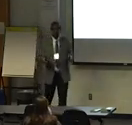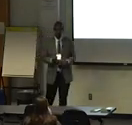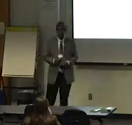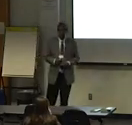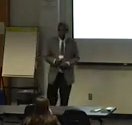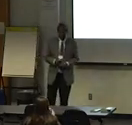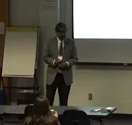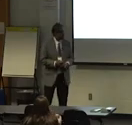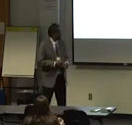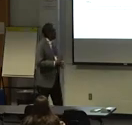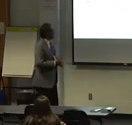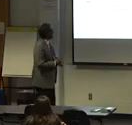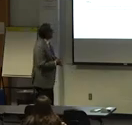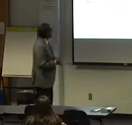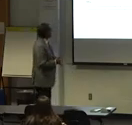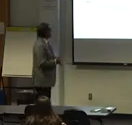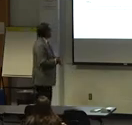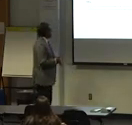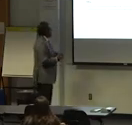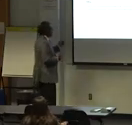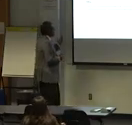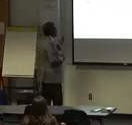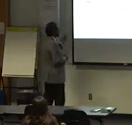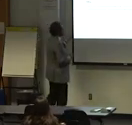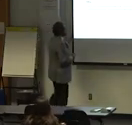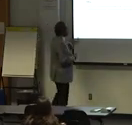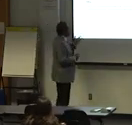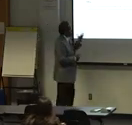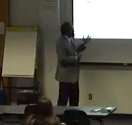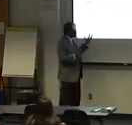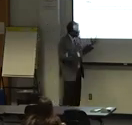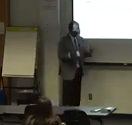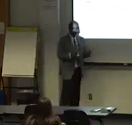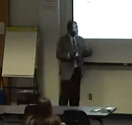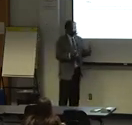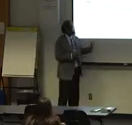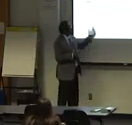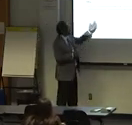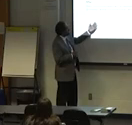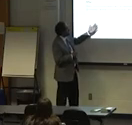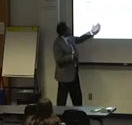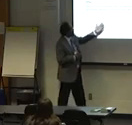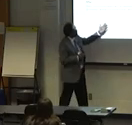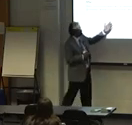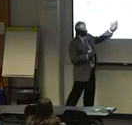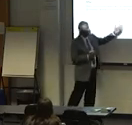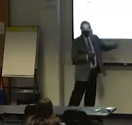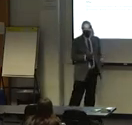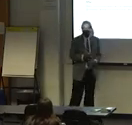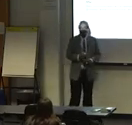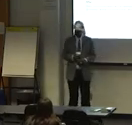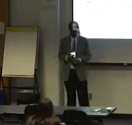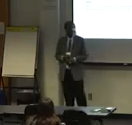make parks more accessible. And the idea is that the work that we do, the results that we gather, will go into the outdoor